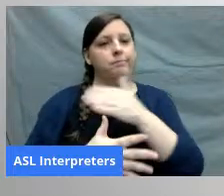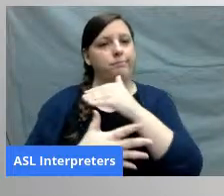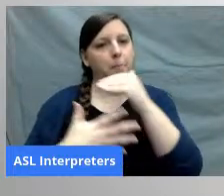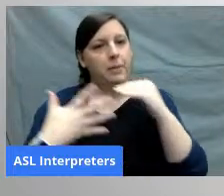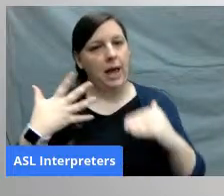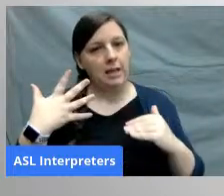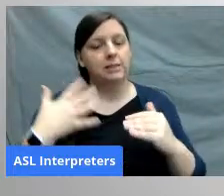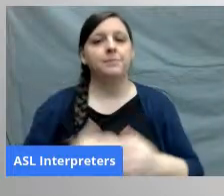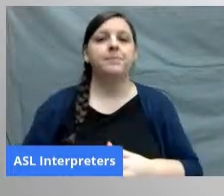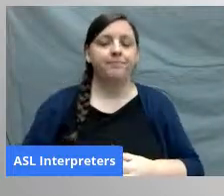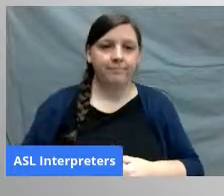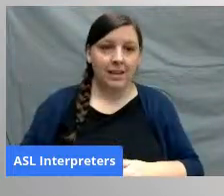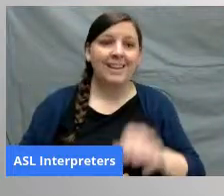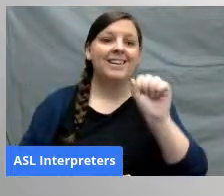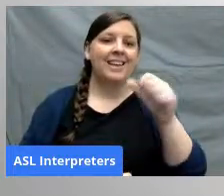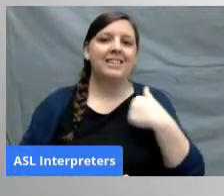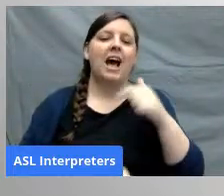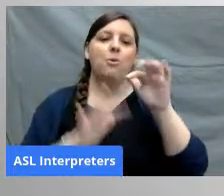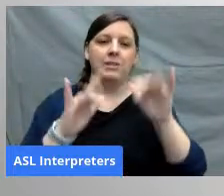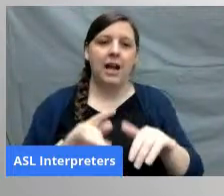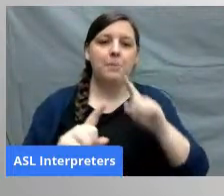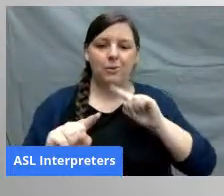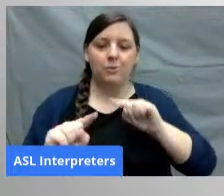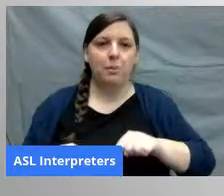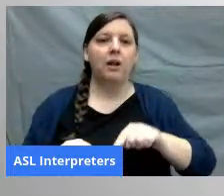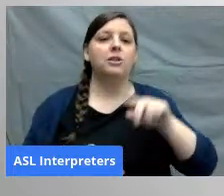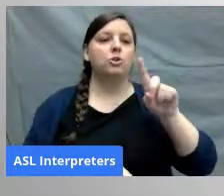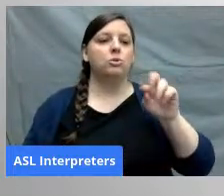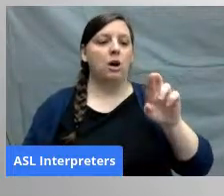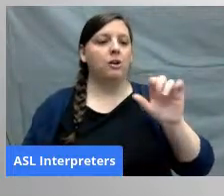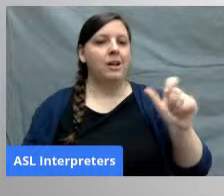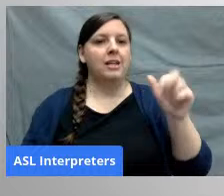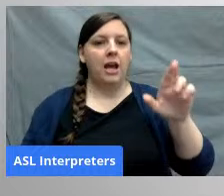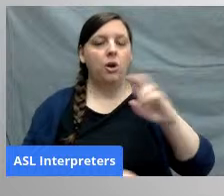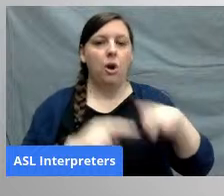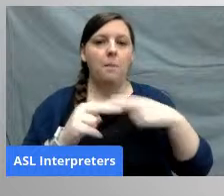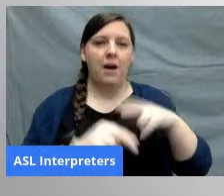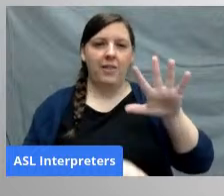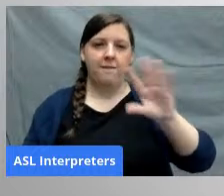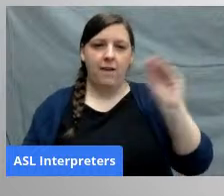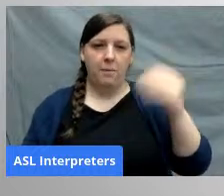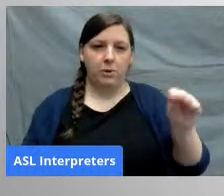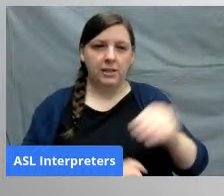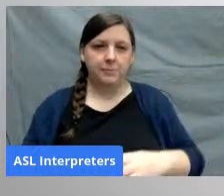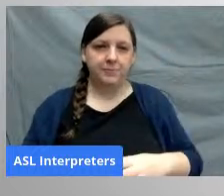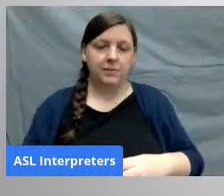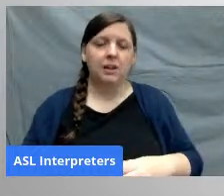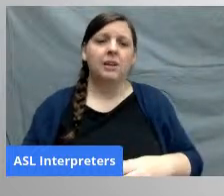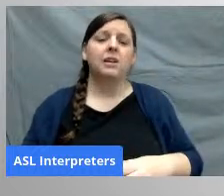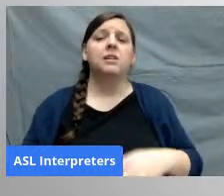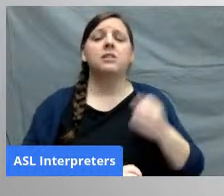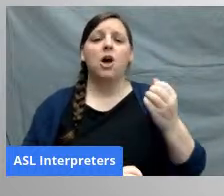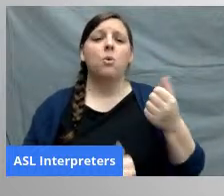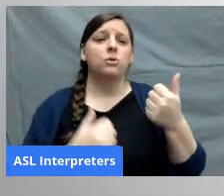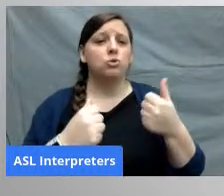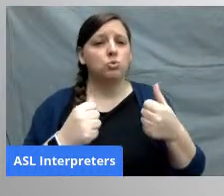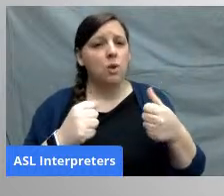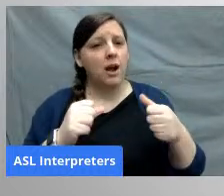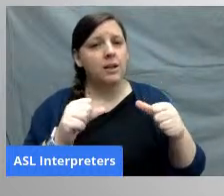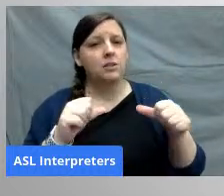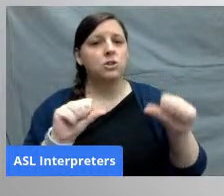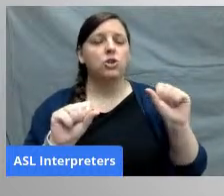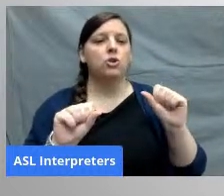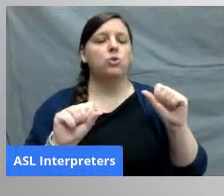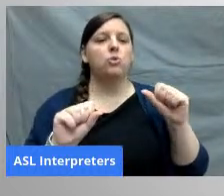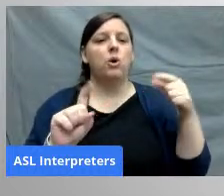Yes, sir. I was actually typing in the chat, responding to Dr. Yeager about the 5%. So trying to get to that initial